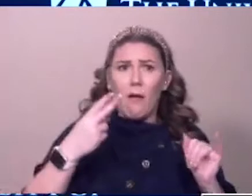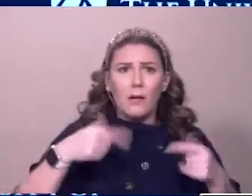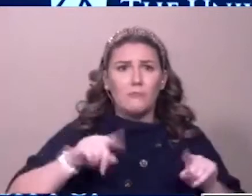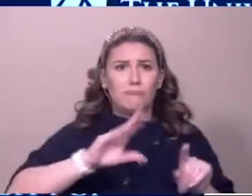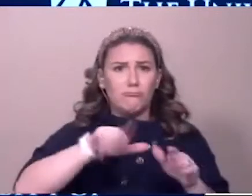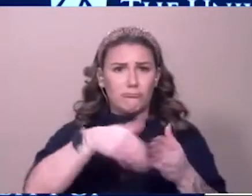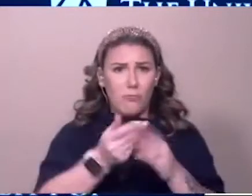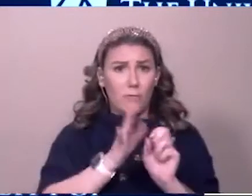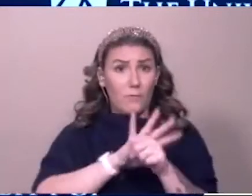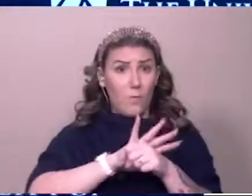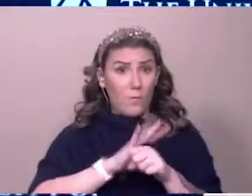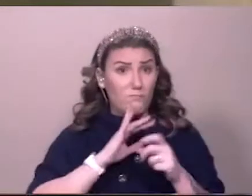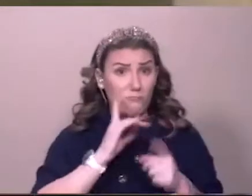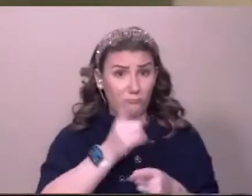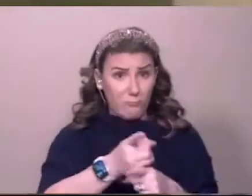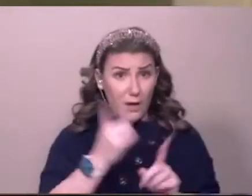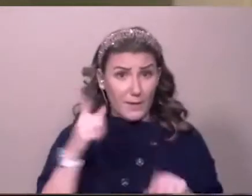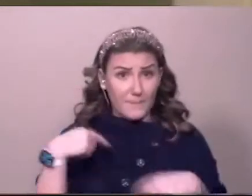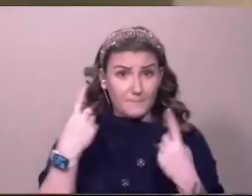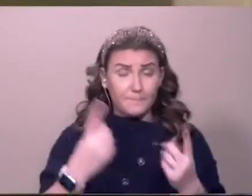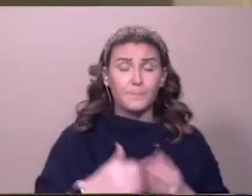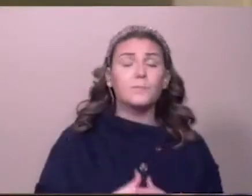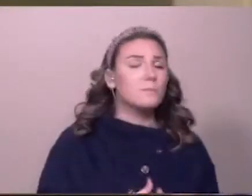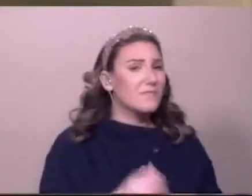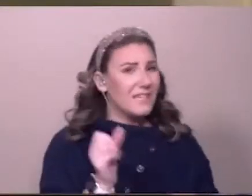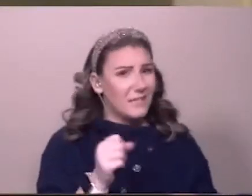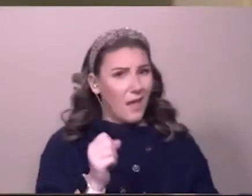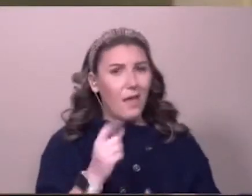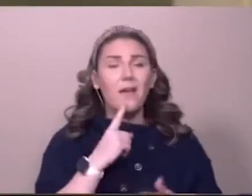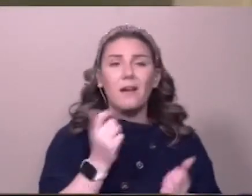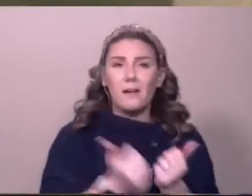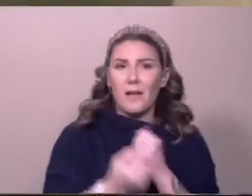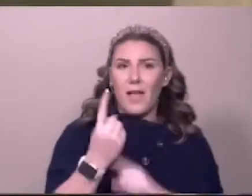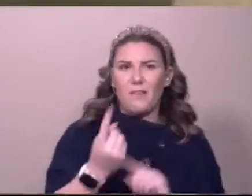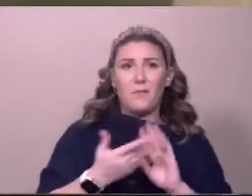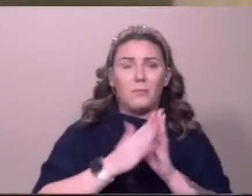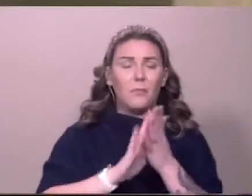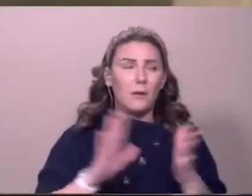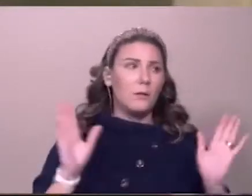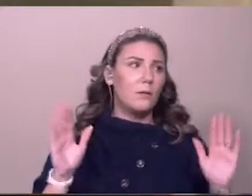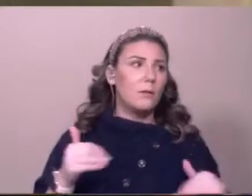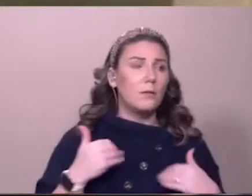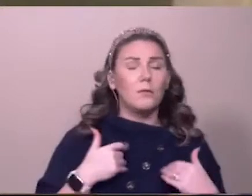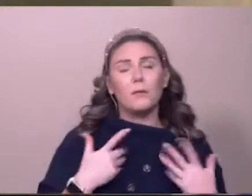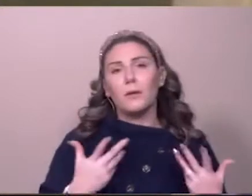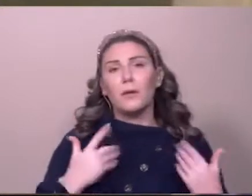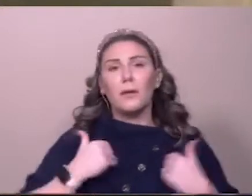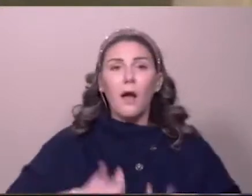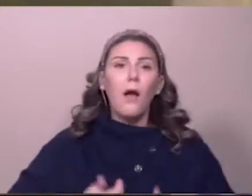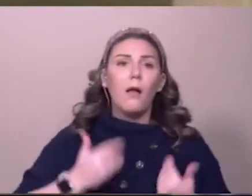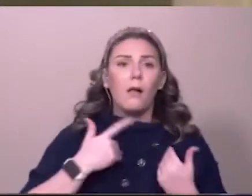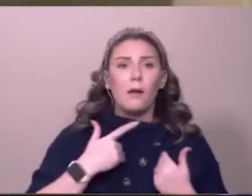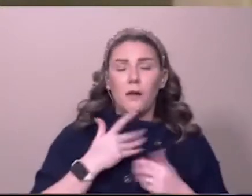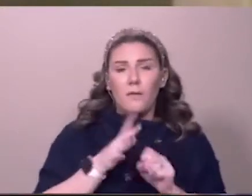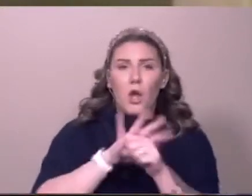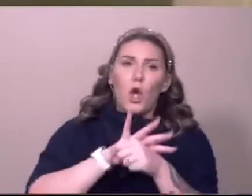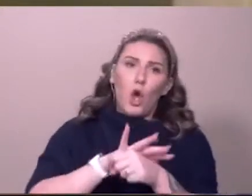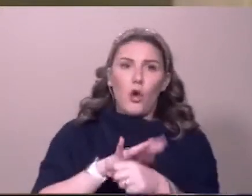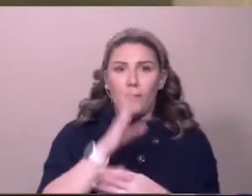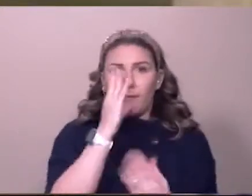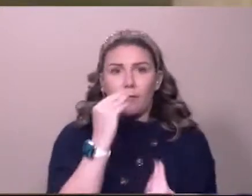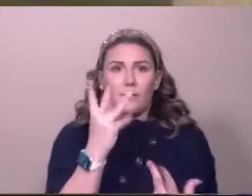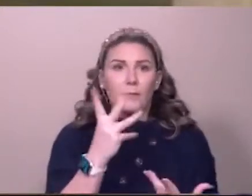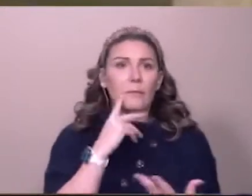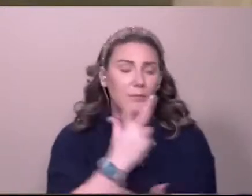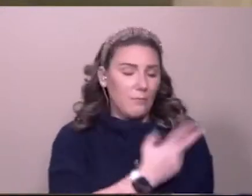is? Yeah, I think everybody's kind of gotten numb to COVID news, and hospitals know this is